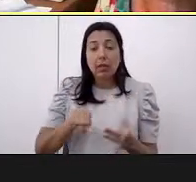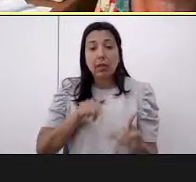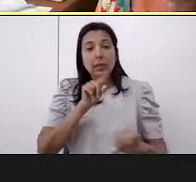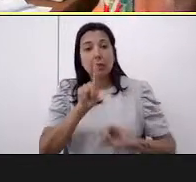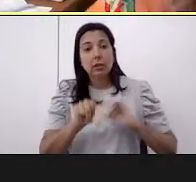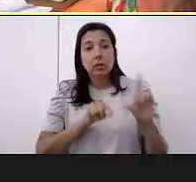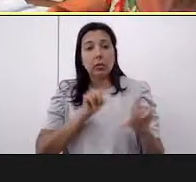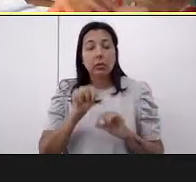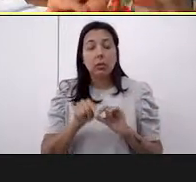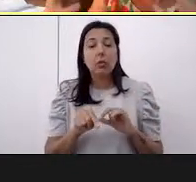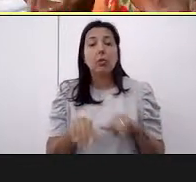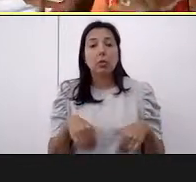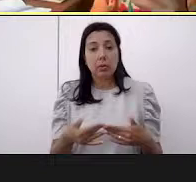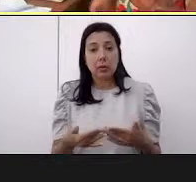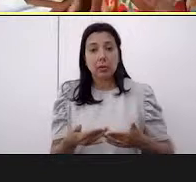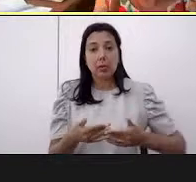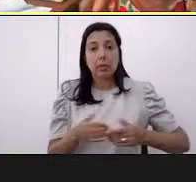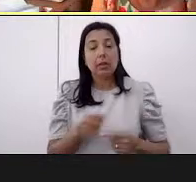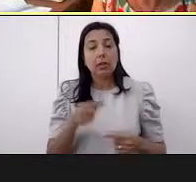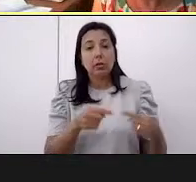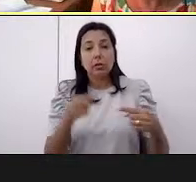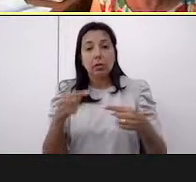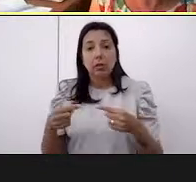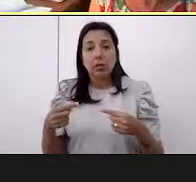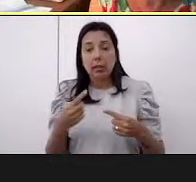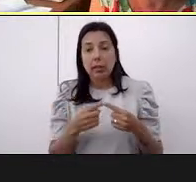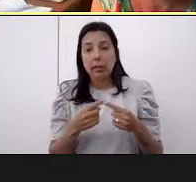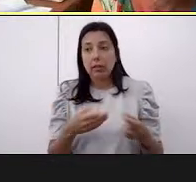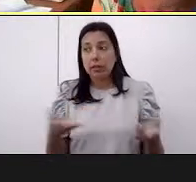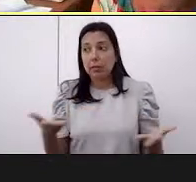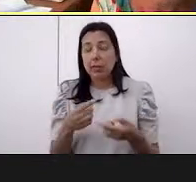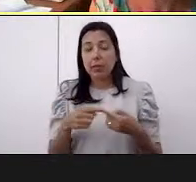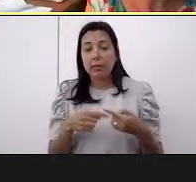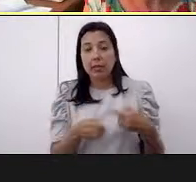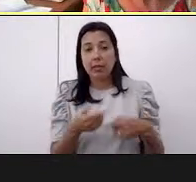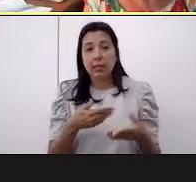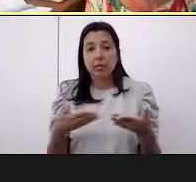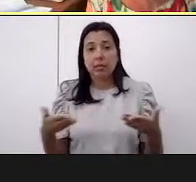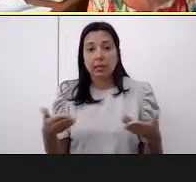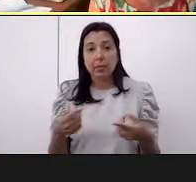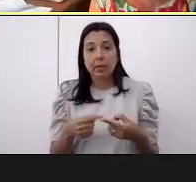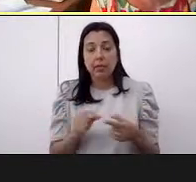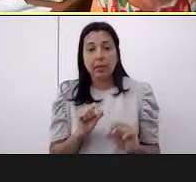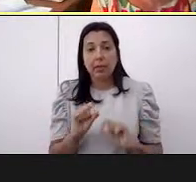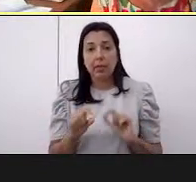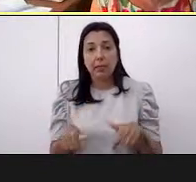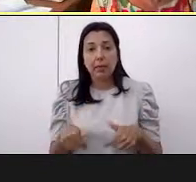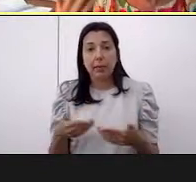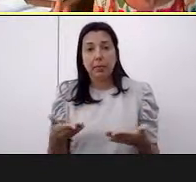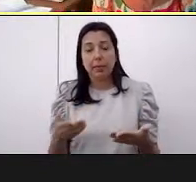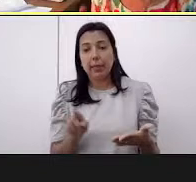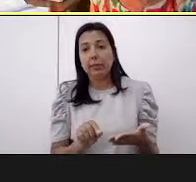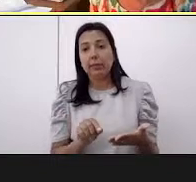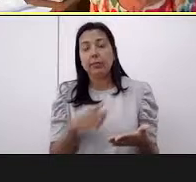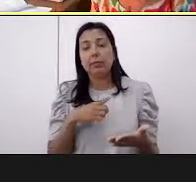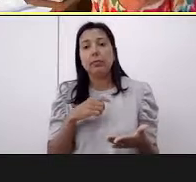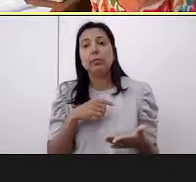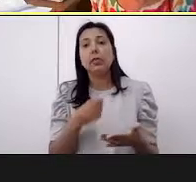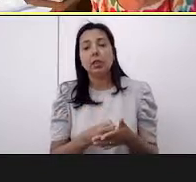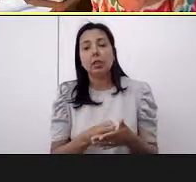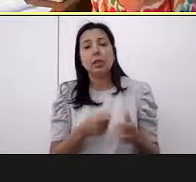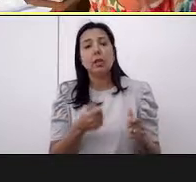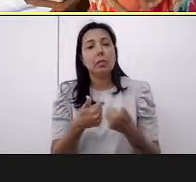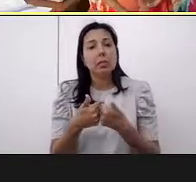and which takes place in special spaces, which we call forums. And another way of discussing